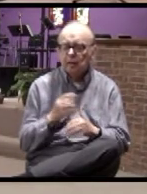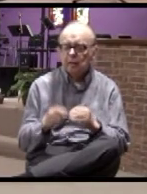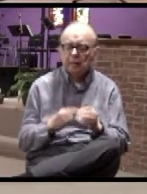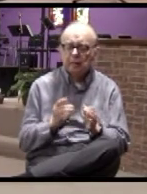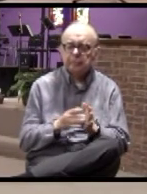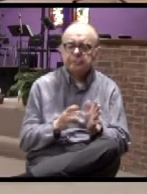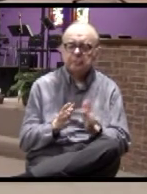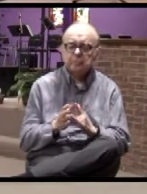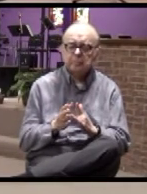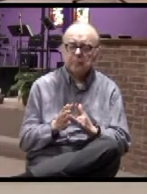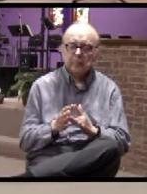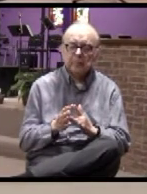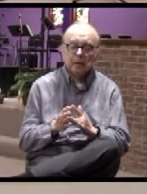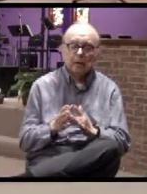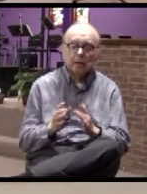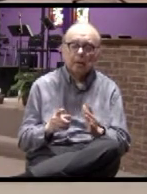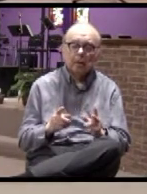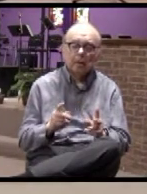about Jesus, and you know what they say?